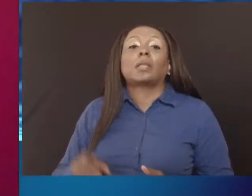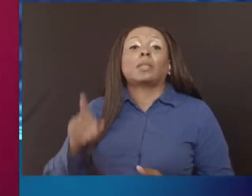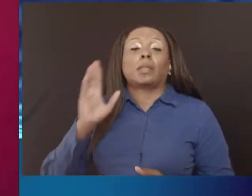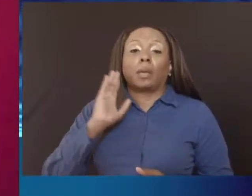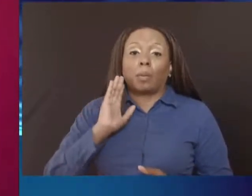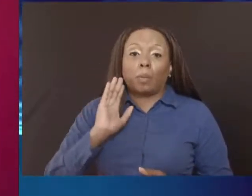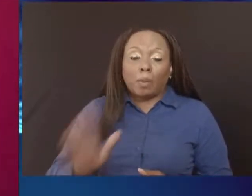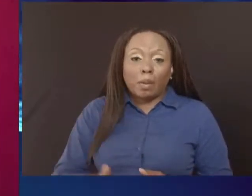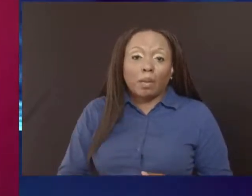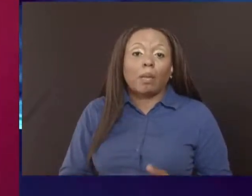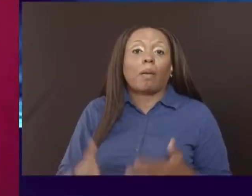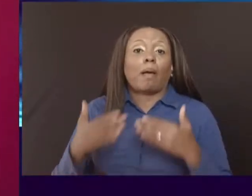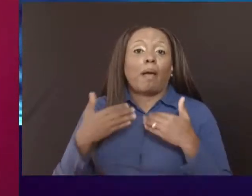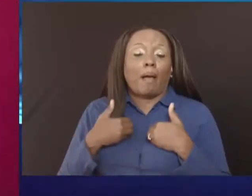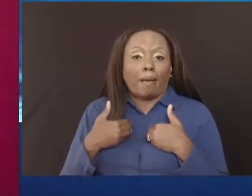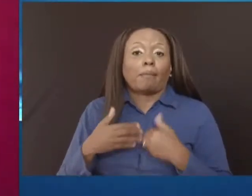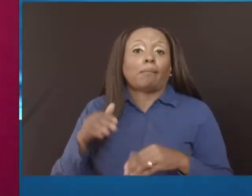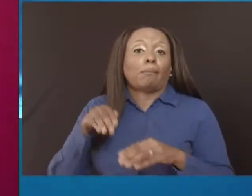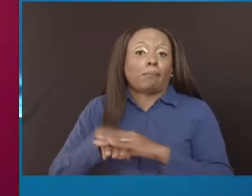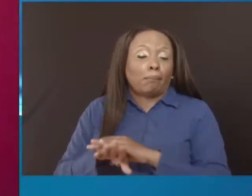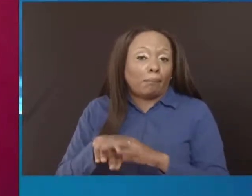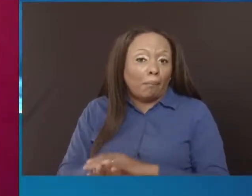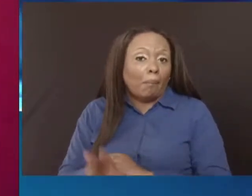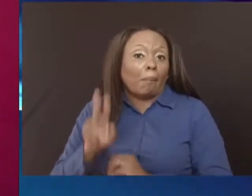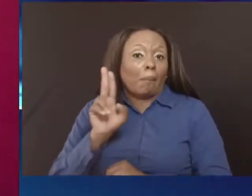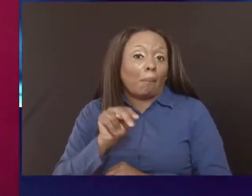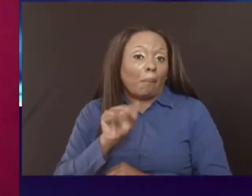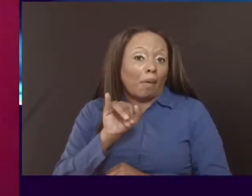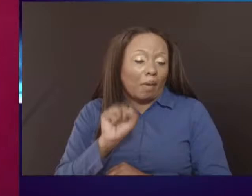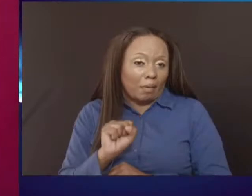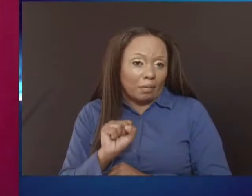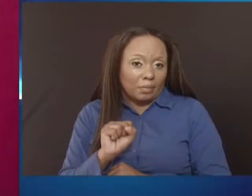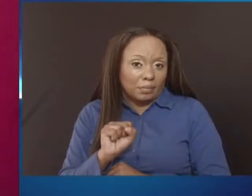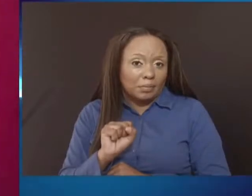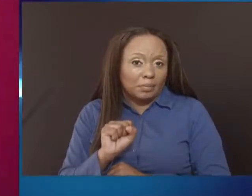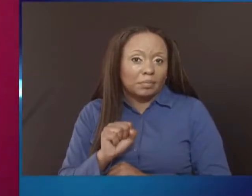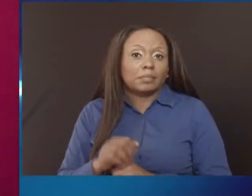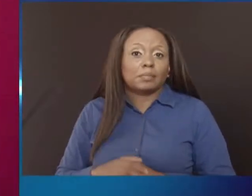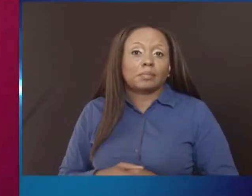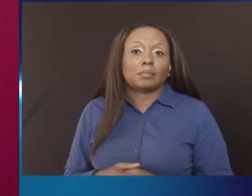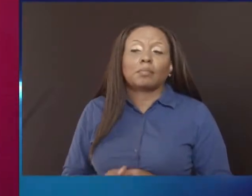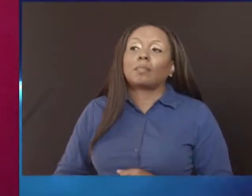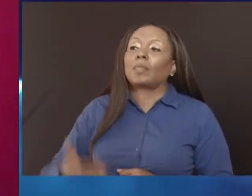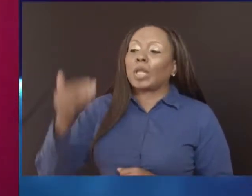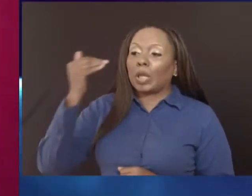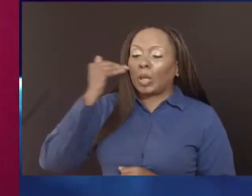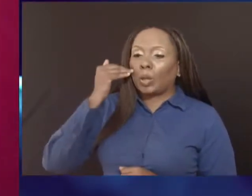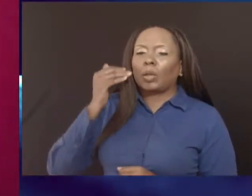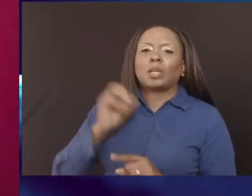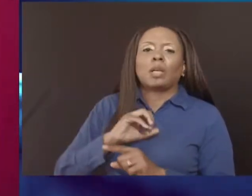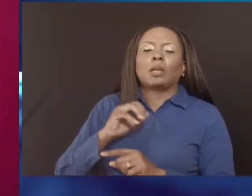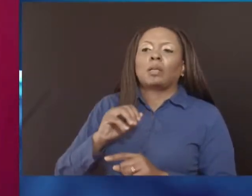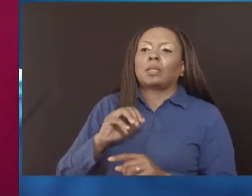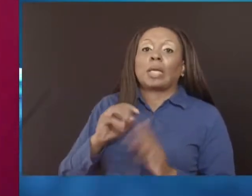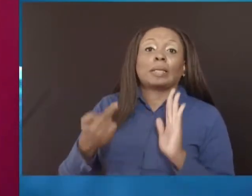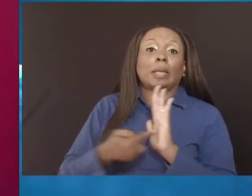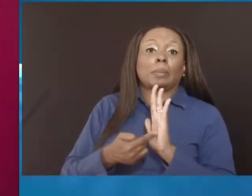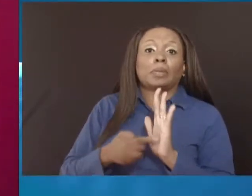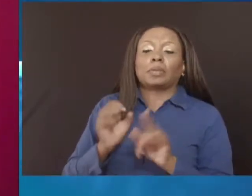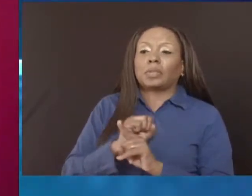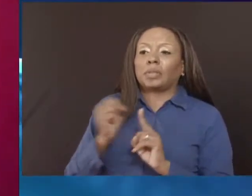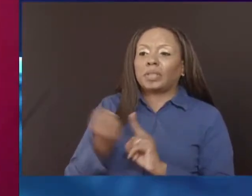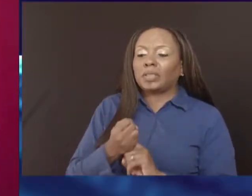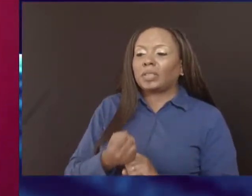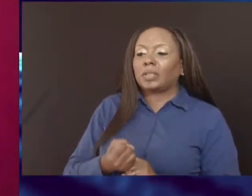form. So even though the scenario that you painted is one in which the parent is accompanying the child and the child is one that